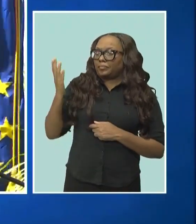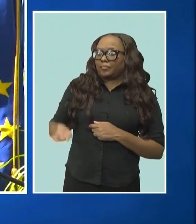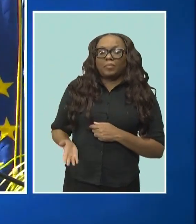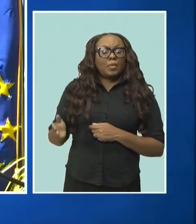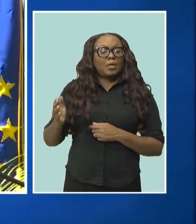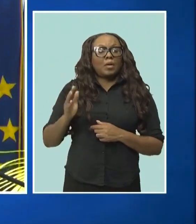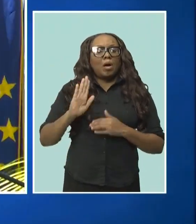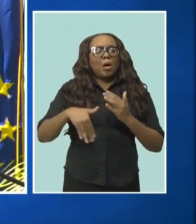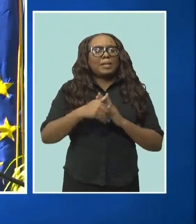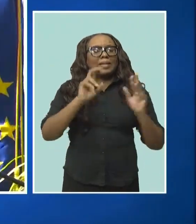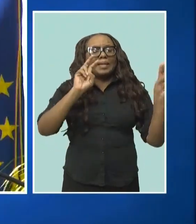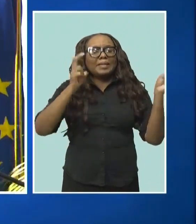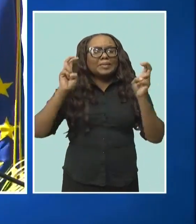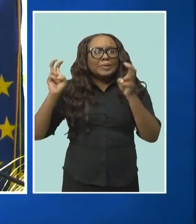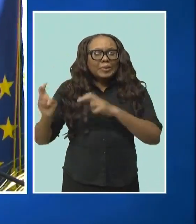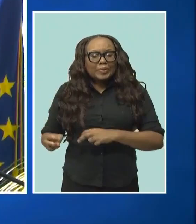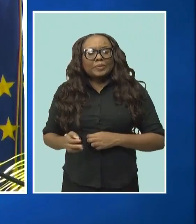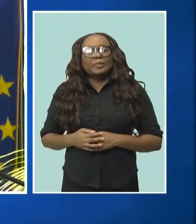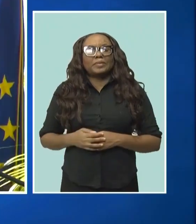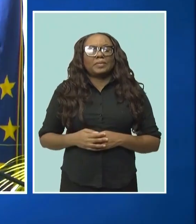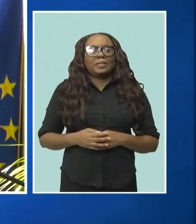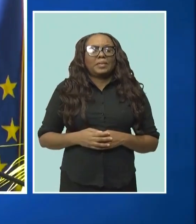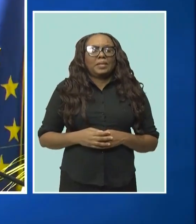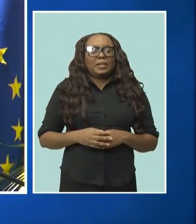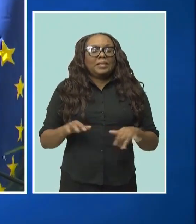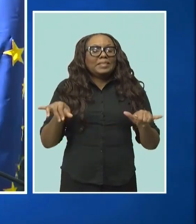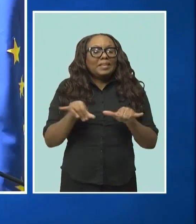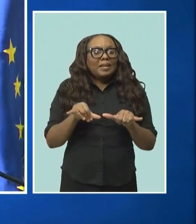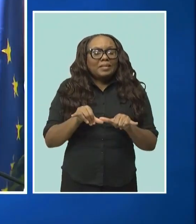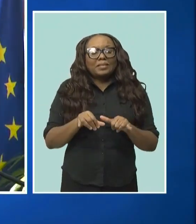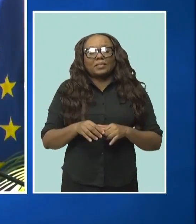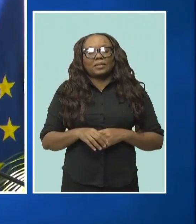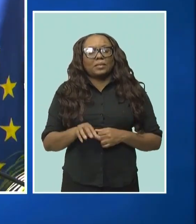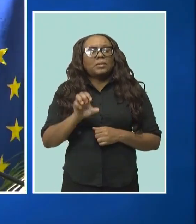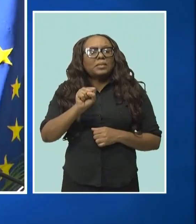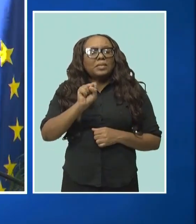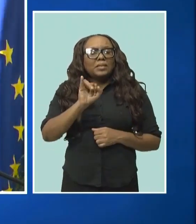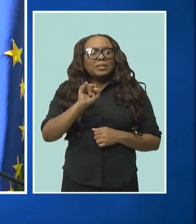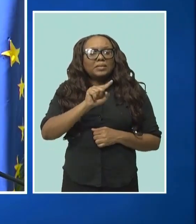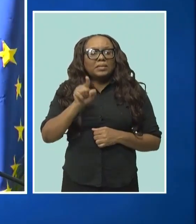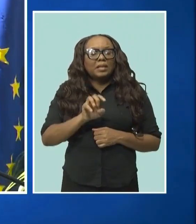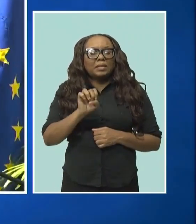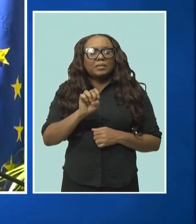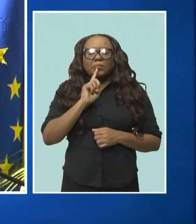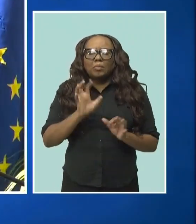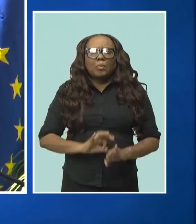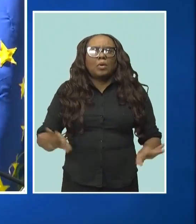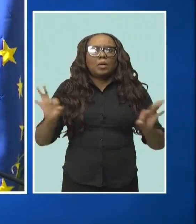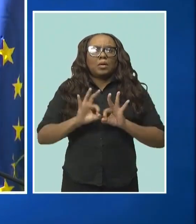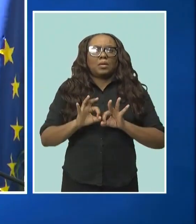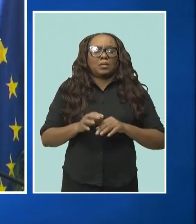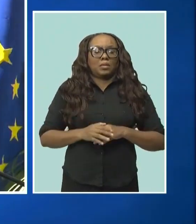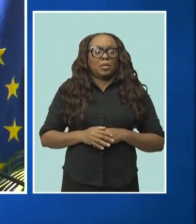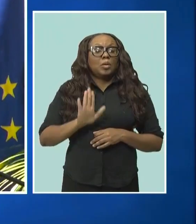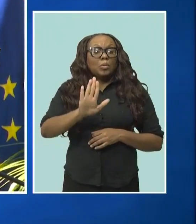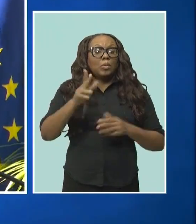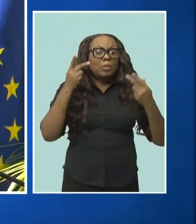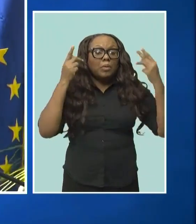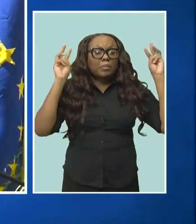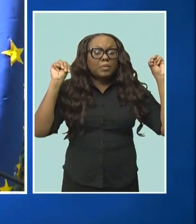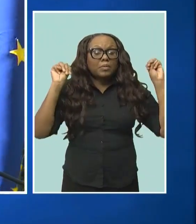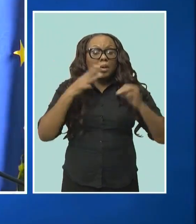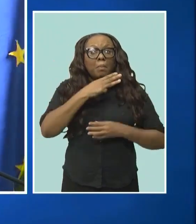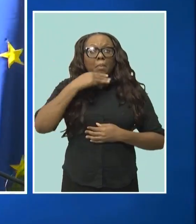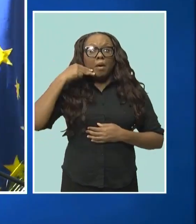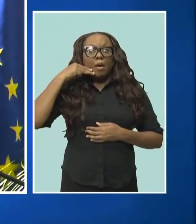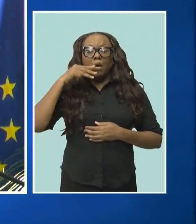relative importance. The quality of your proposals is of huge importance. And Prime Minister Motley is a global leader